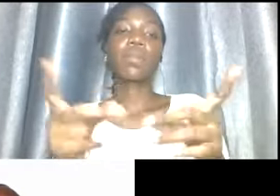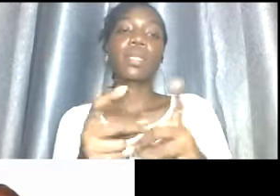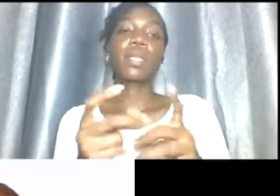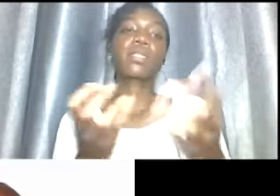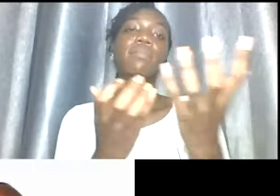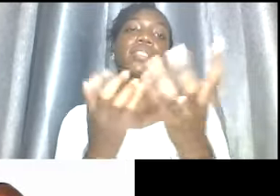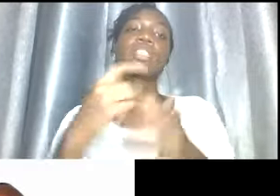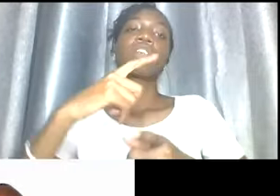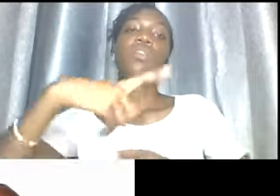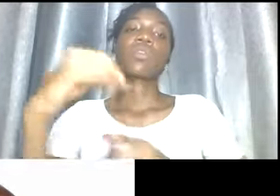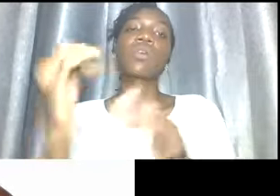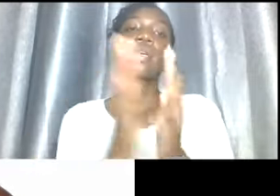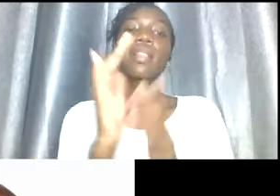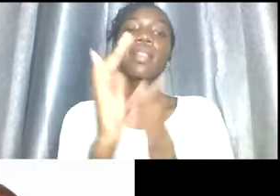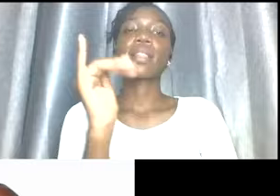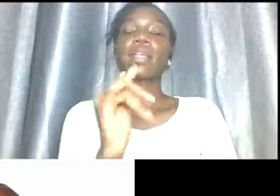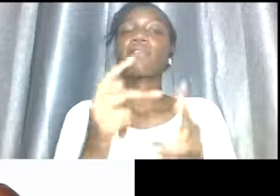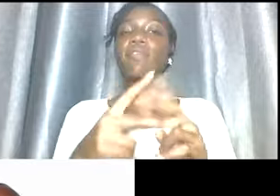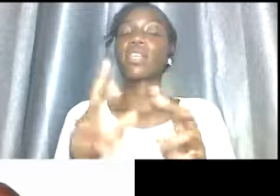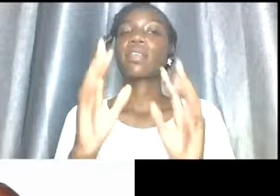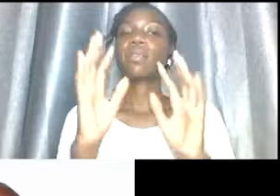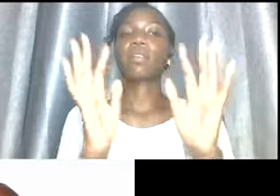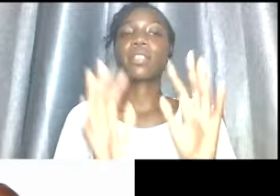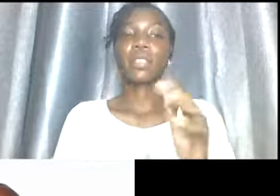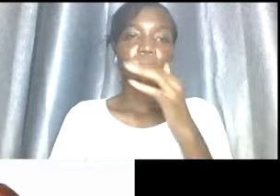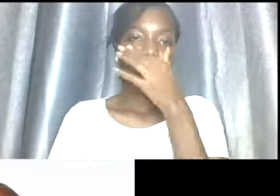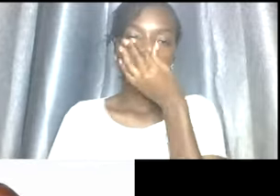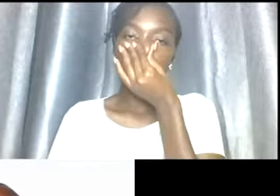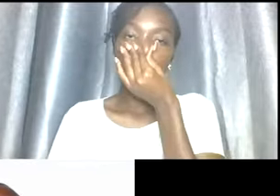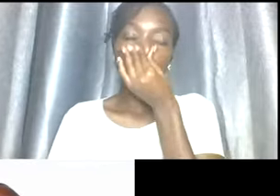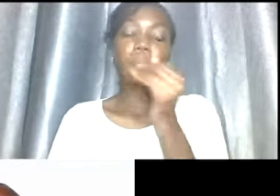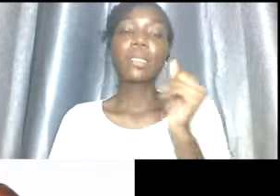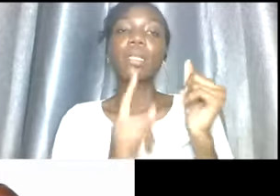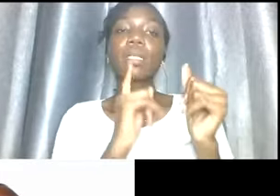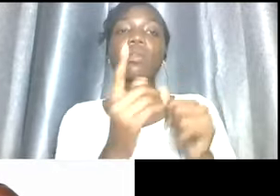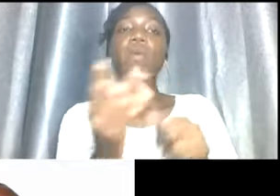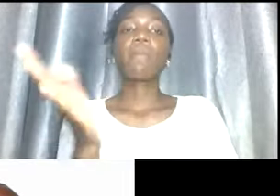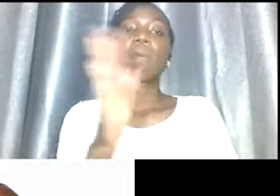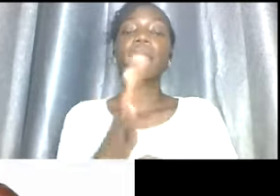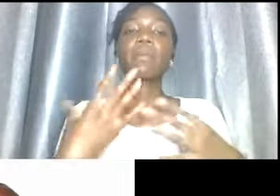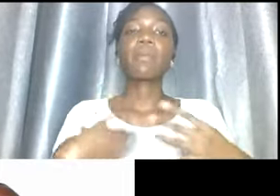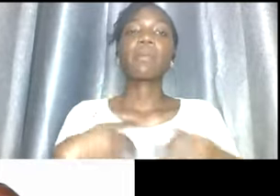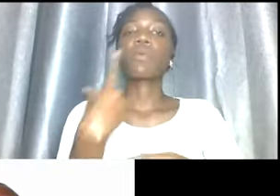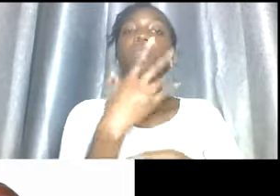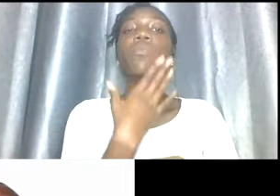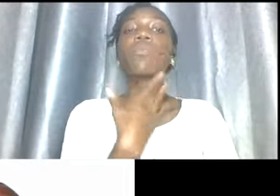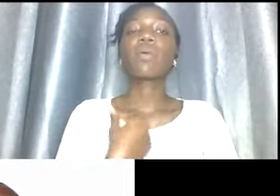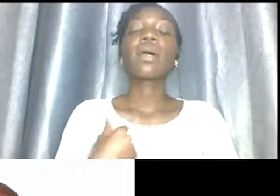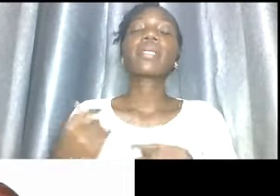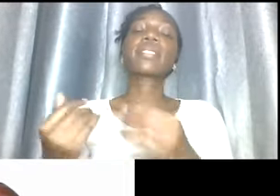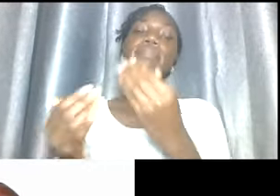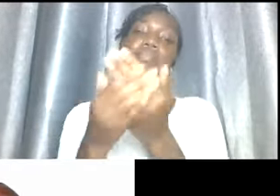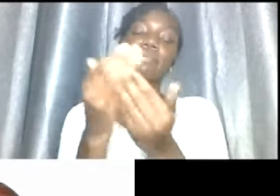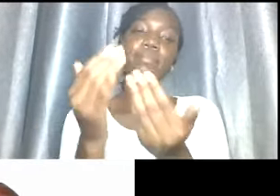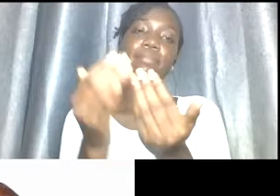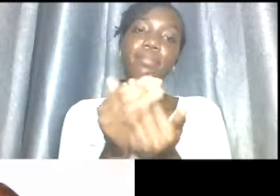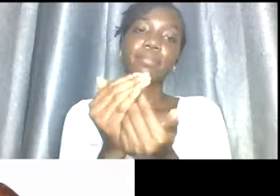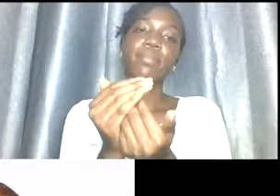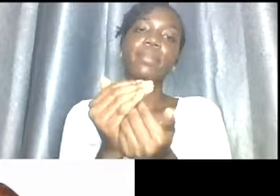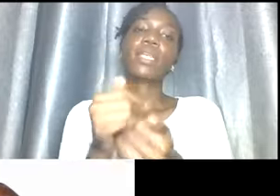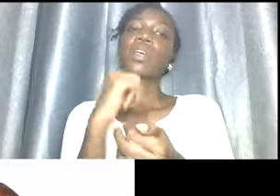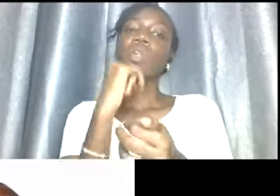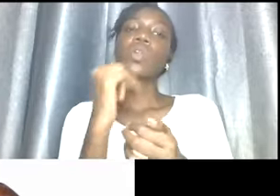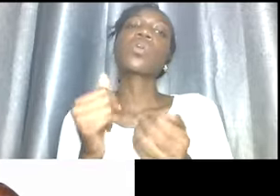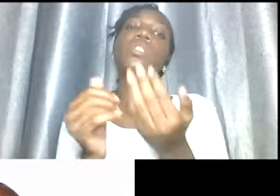think that is an important takeaway. Now, back to the treating people the way they want to be treated, not treat others the way you want to be